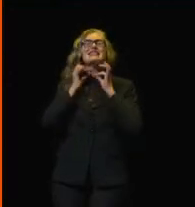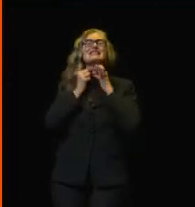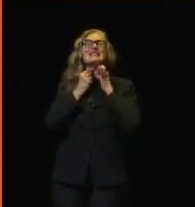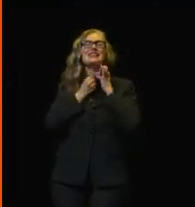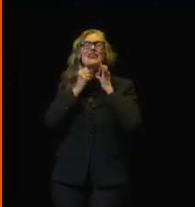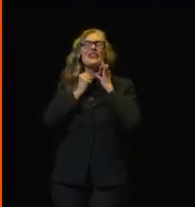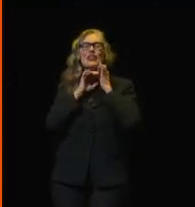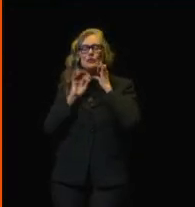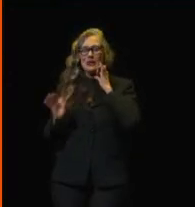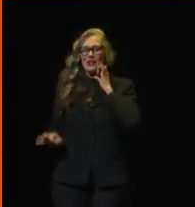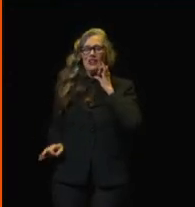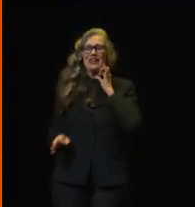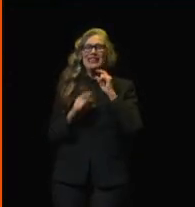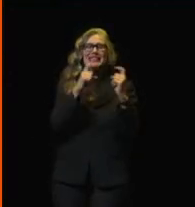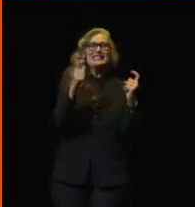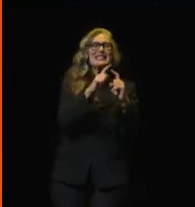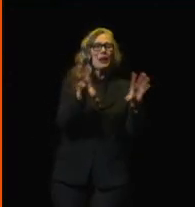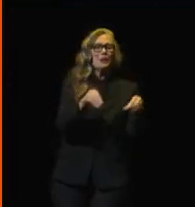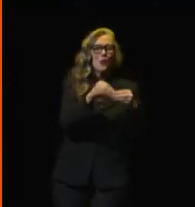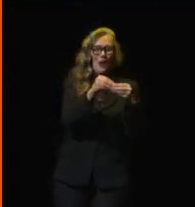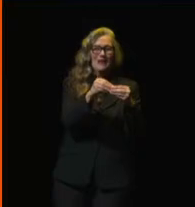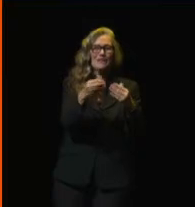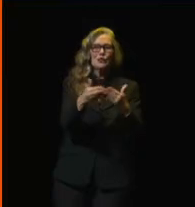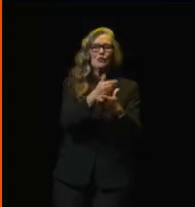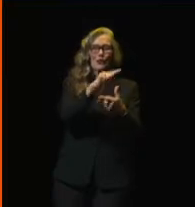dear friends.